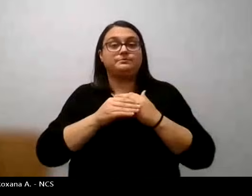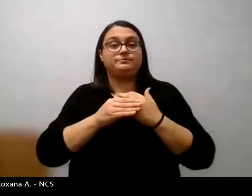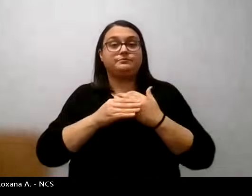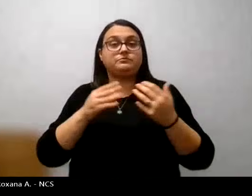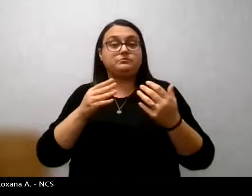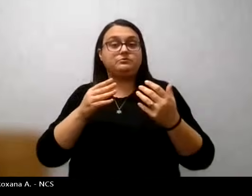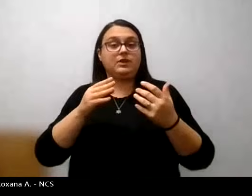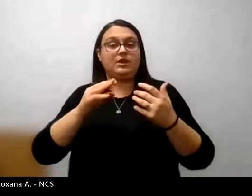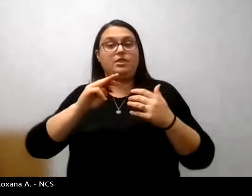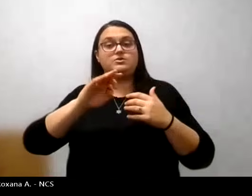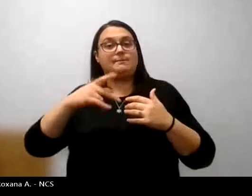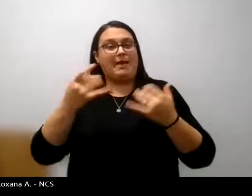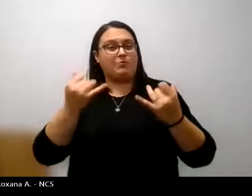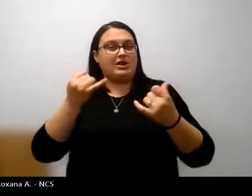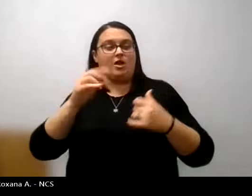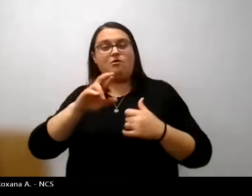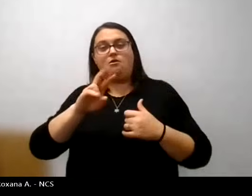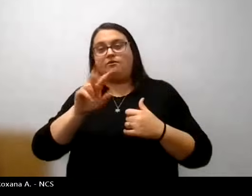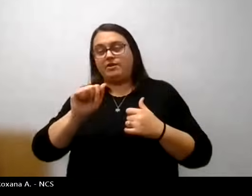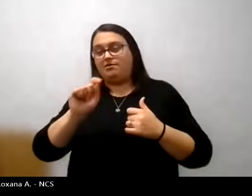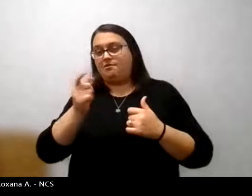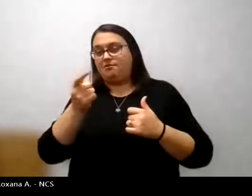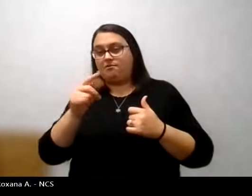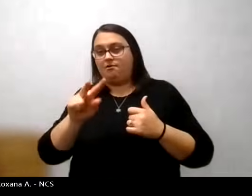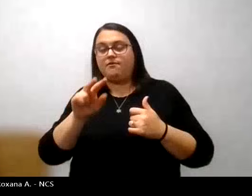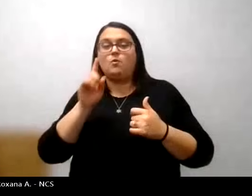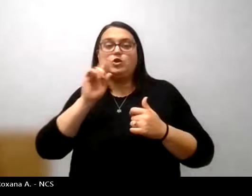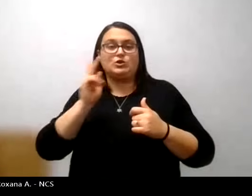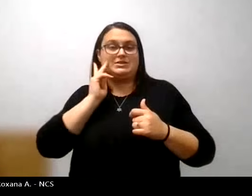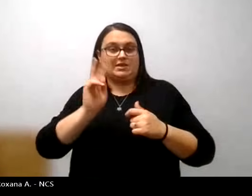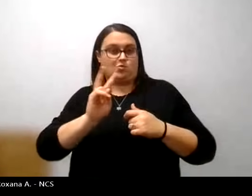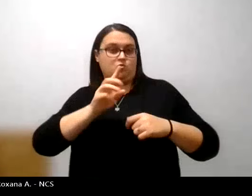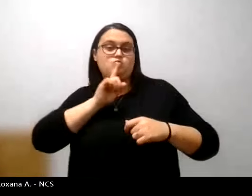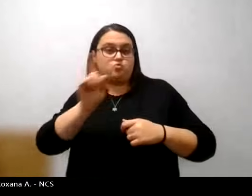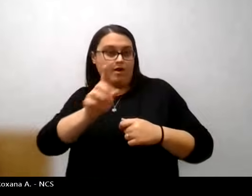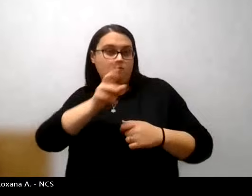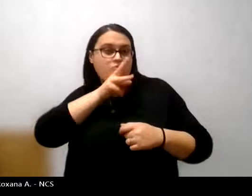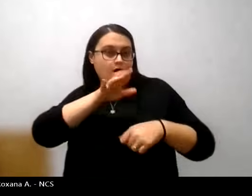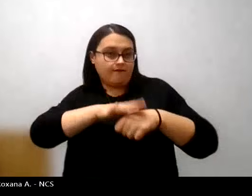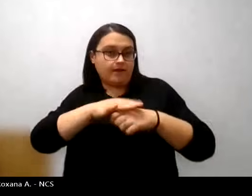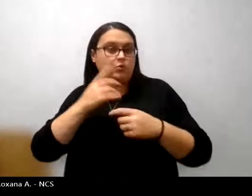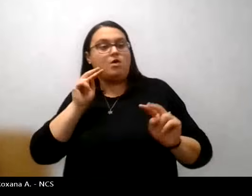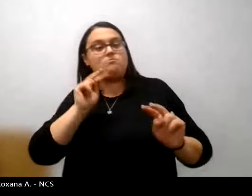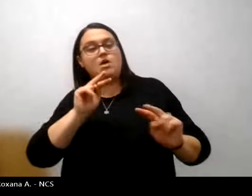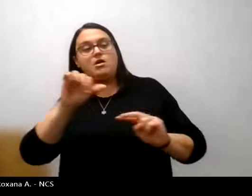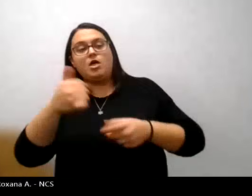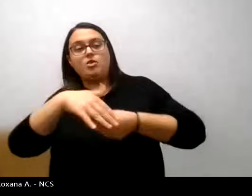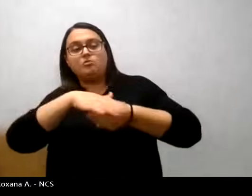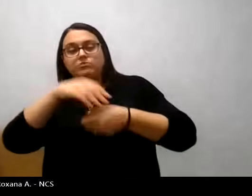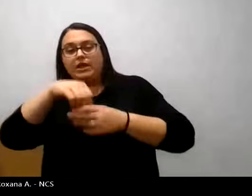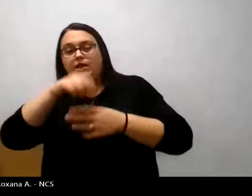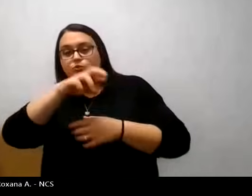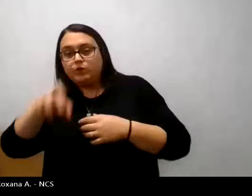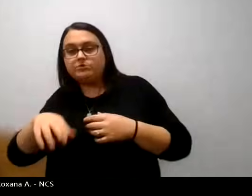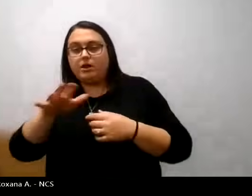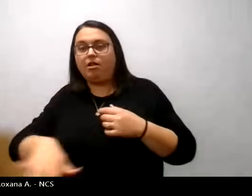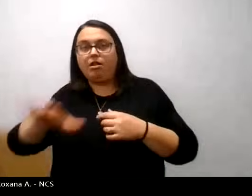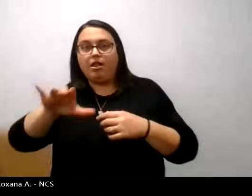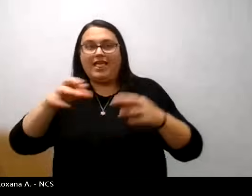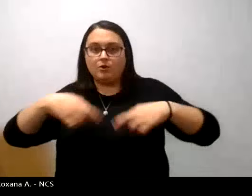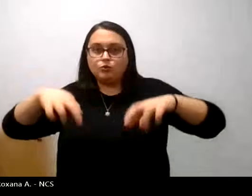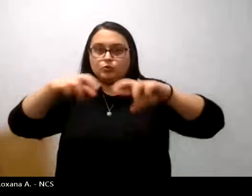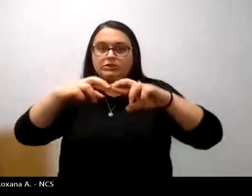that's on rva.gov that is under boil water advisory. We are monitoring all other segments as well as other parts of the region